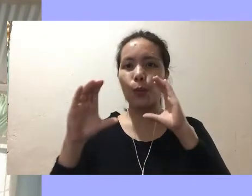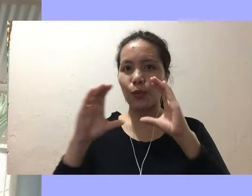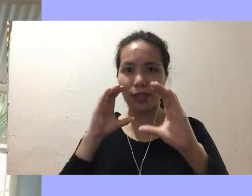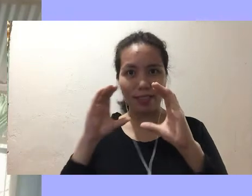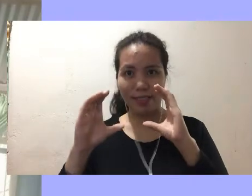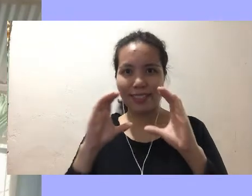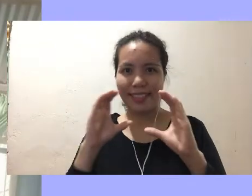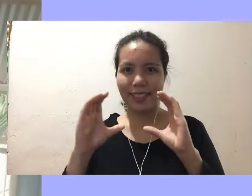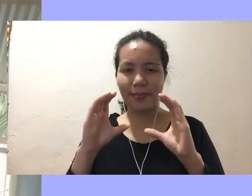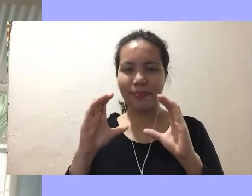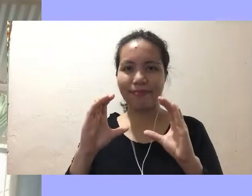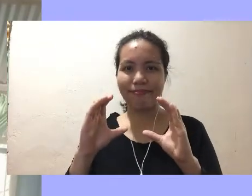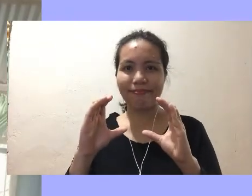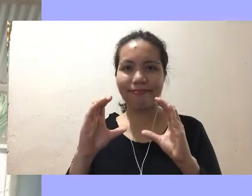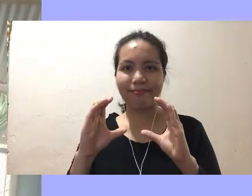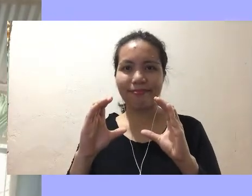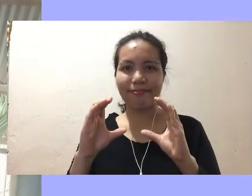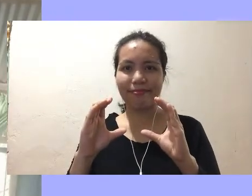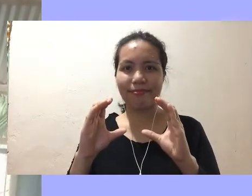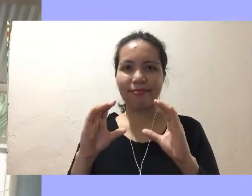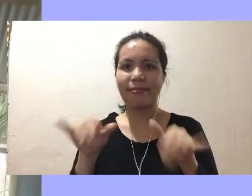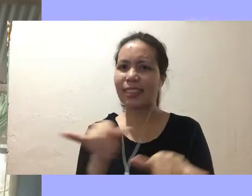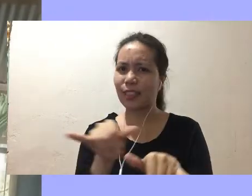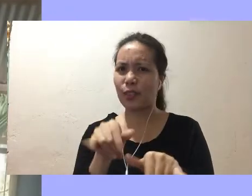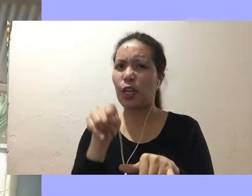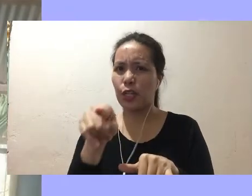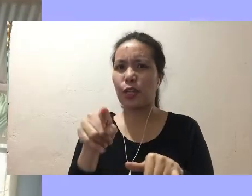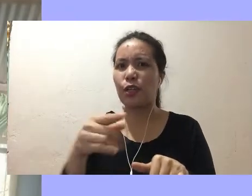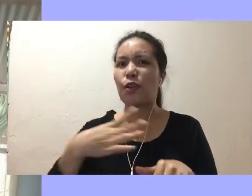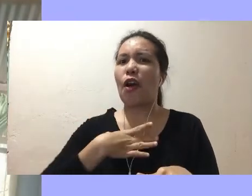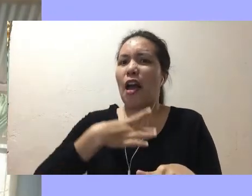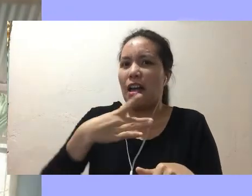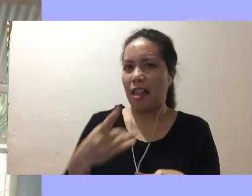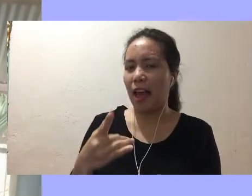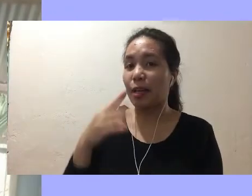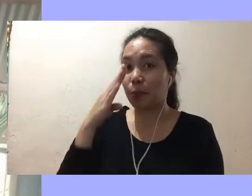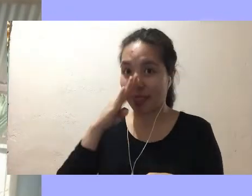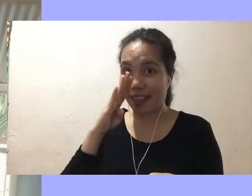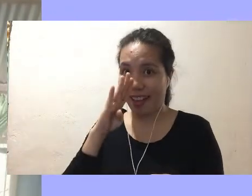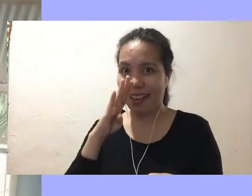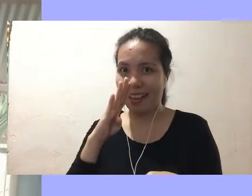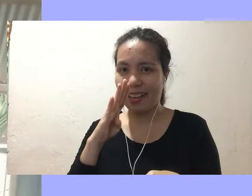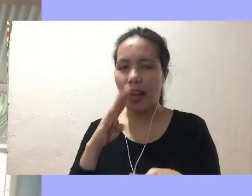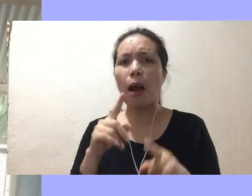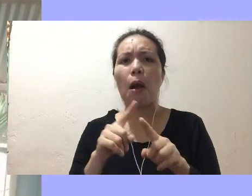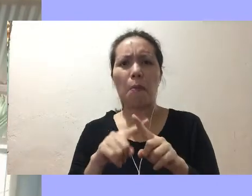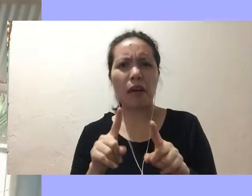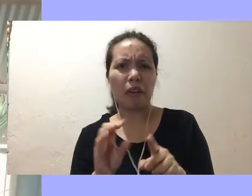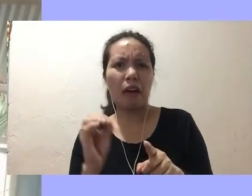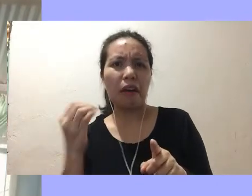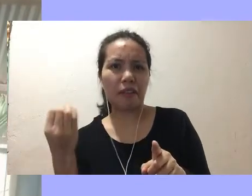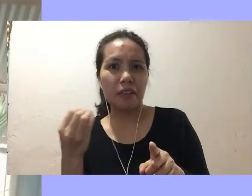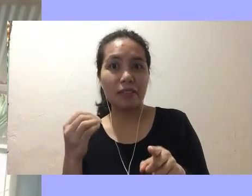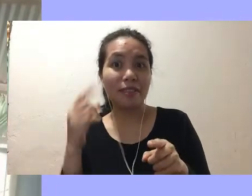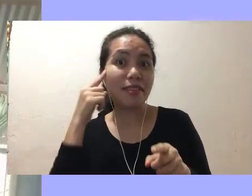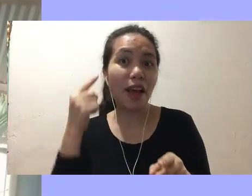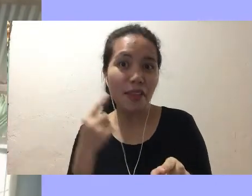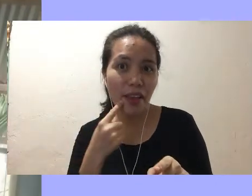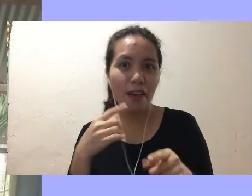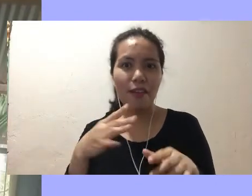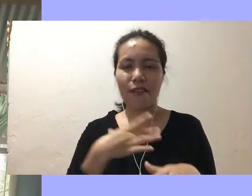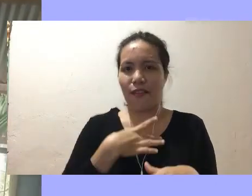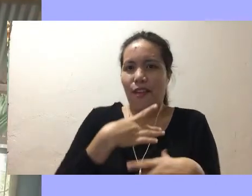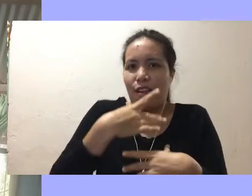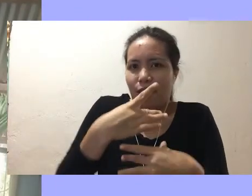daily conversation? Of course, sometimes you always like to speak Bisaya because that is your language. But when